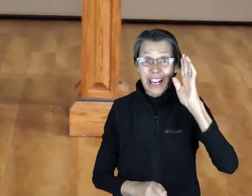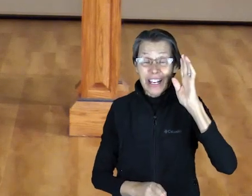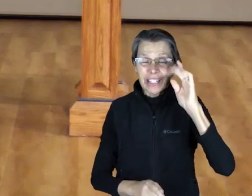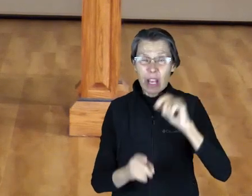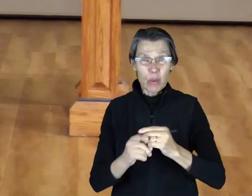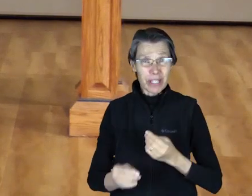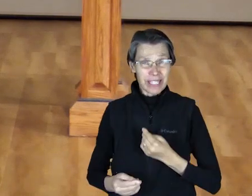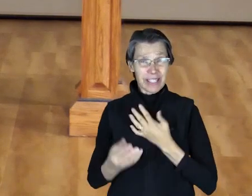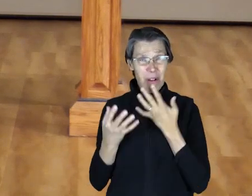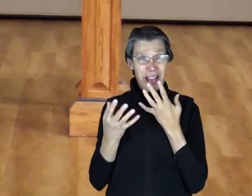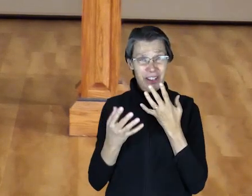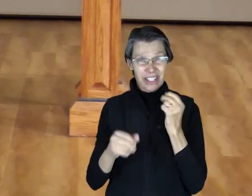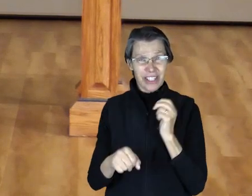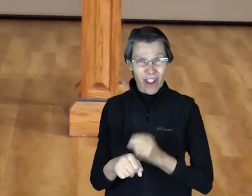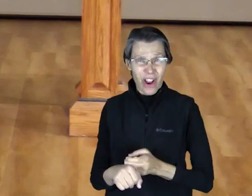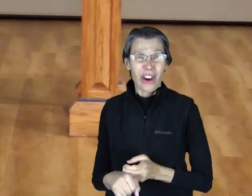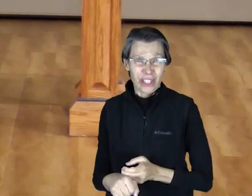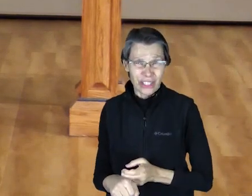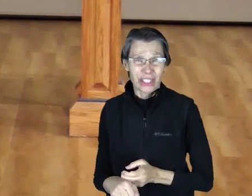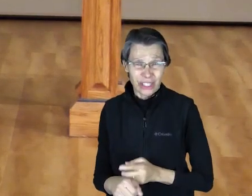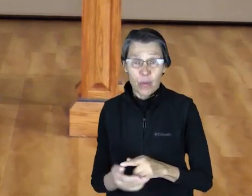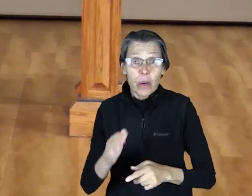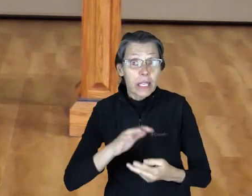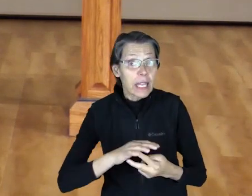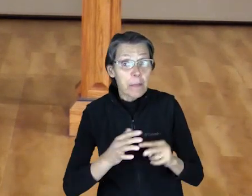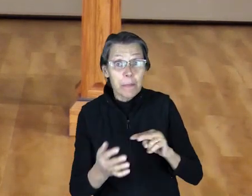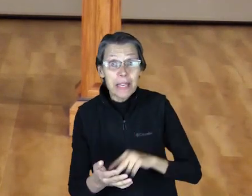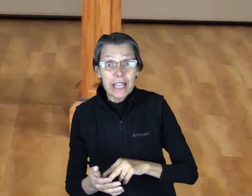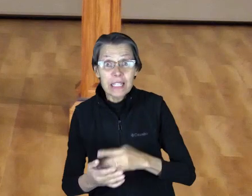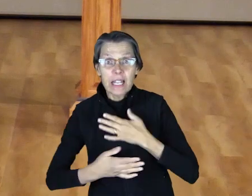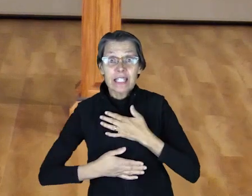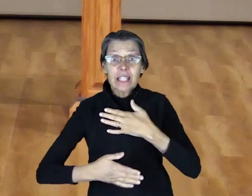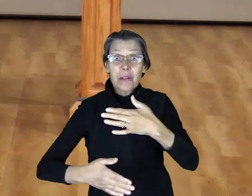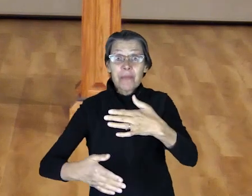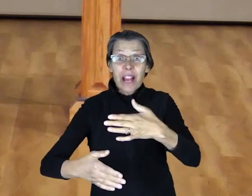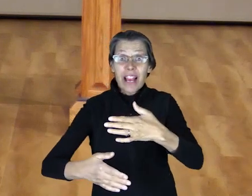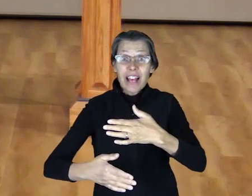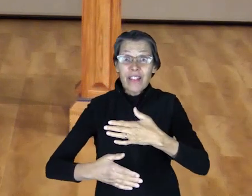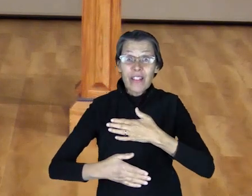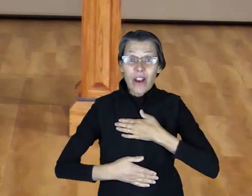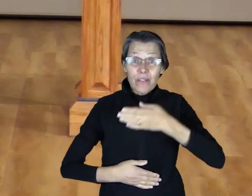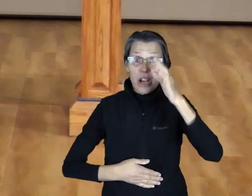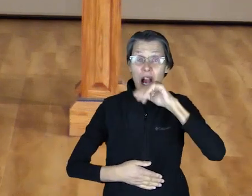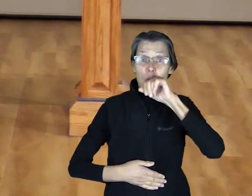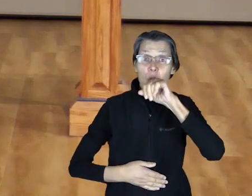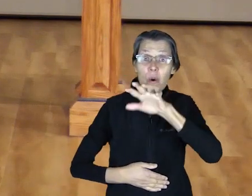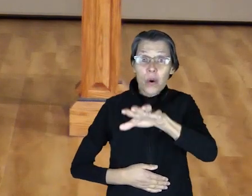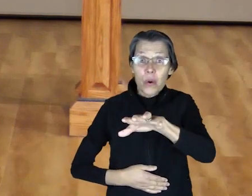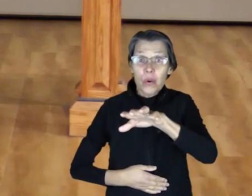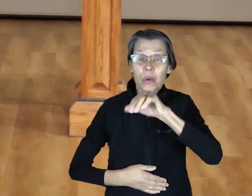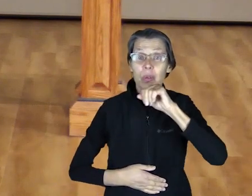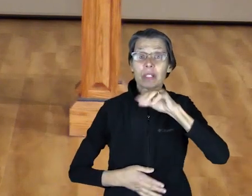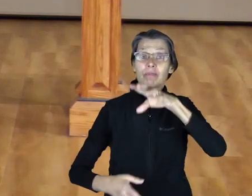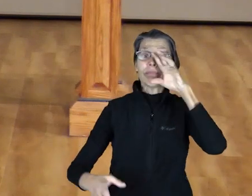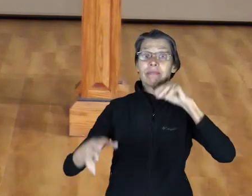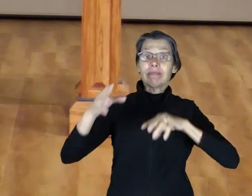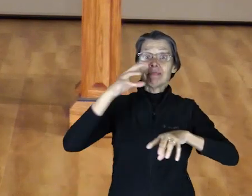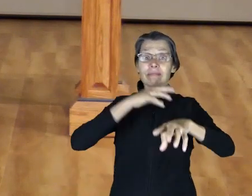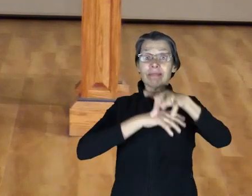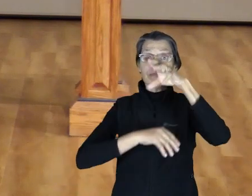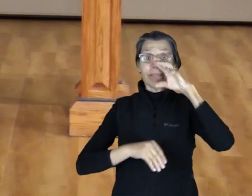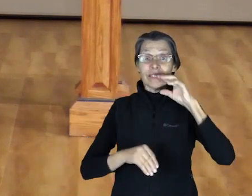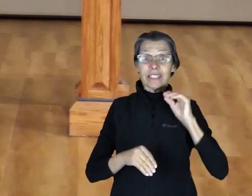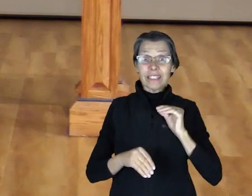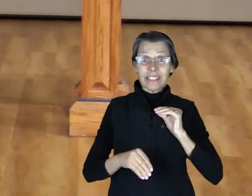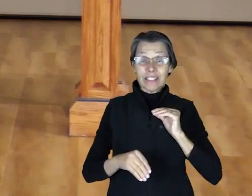is kind of a hard one. It literally means the breath of God or breathing or air. And so what it says to